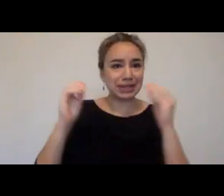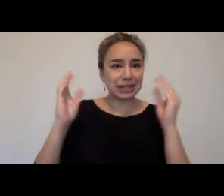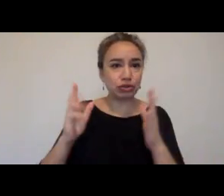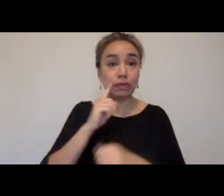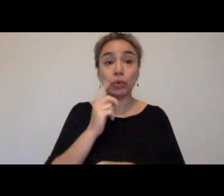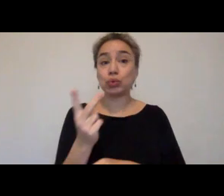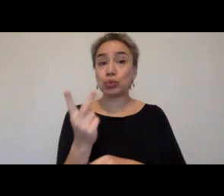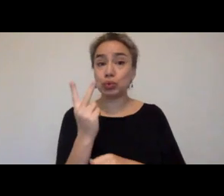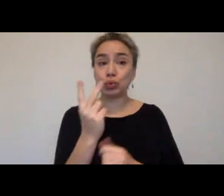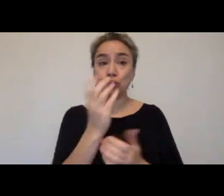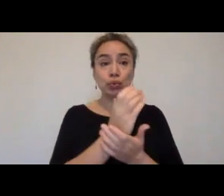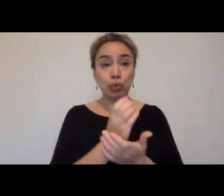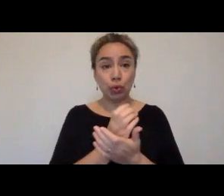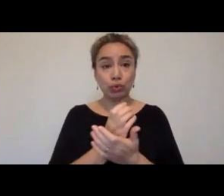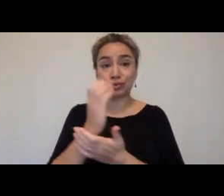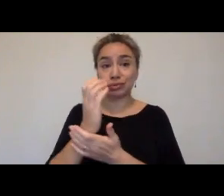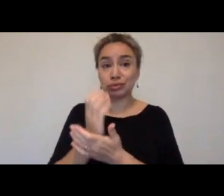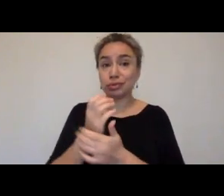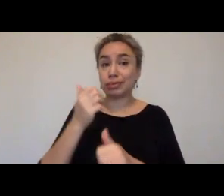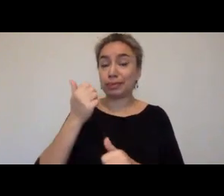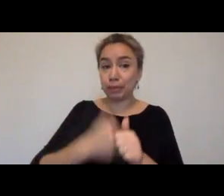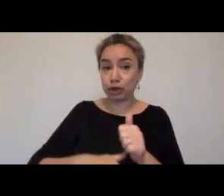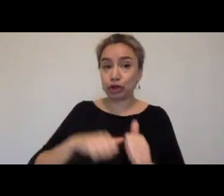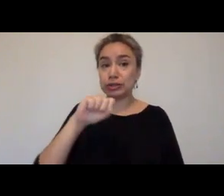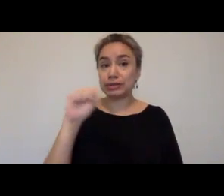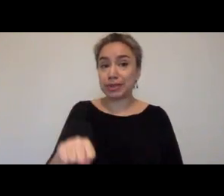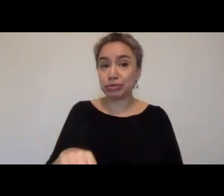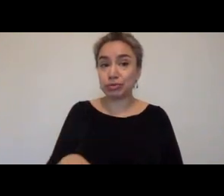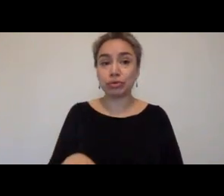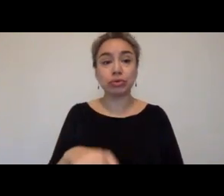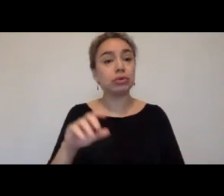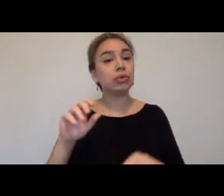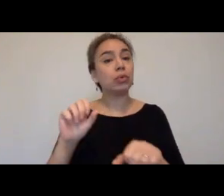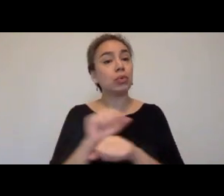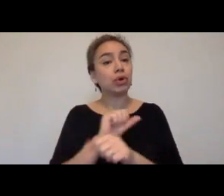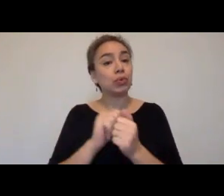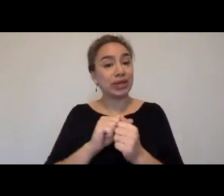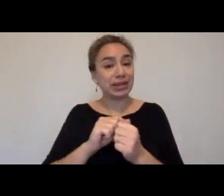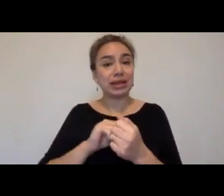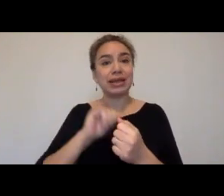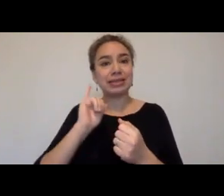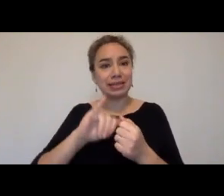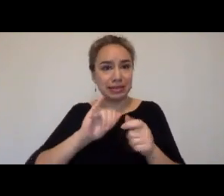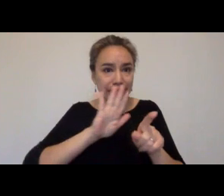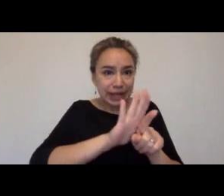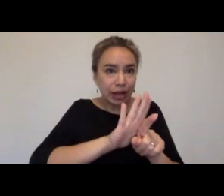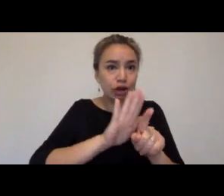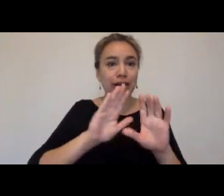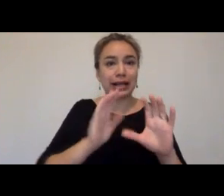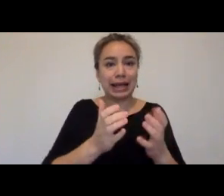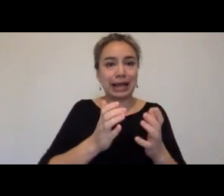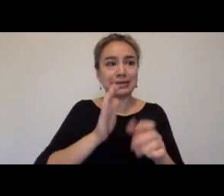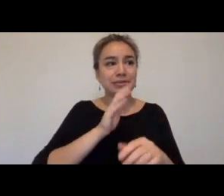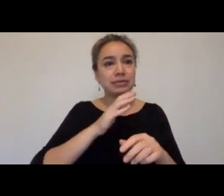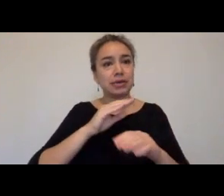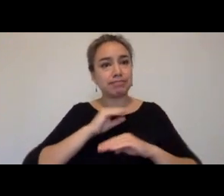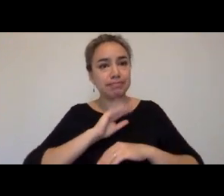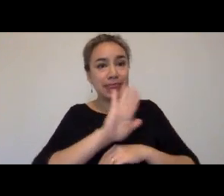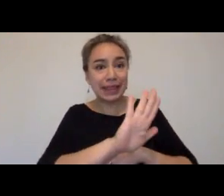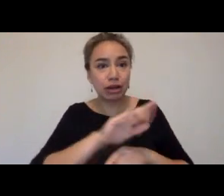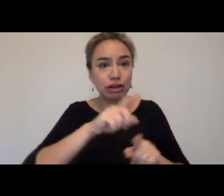semester to work on individualized approaches for their class that suited their needs without